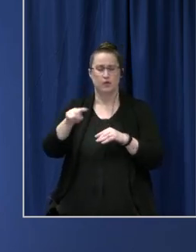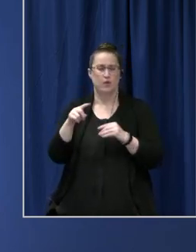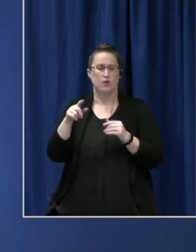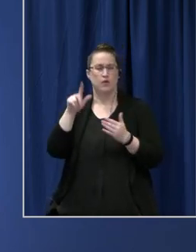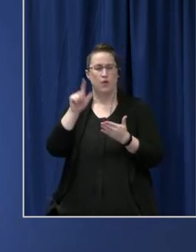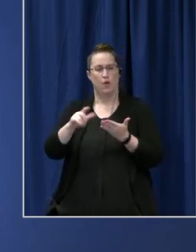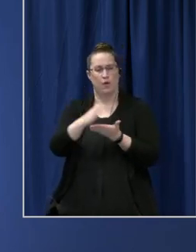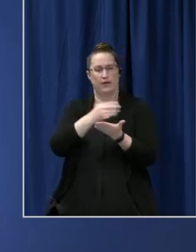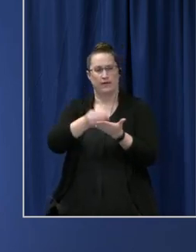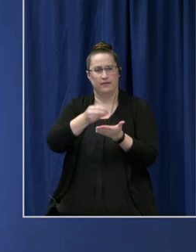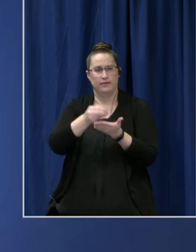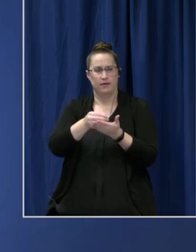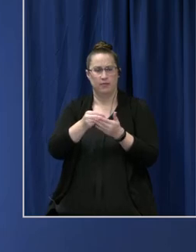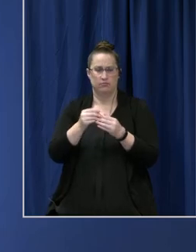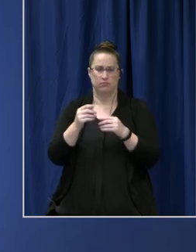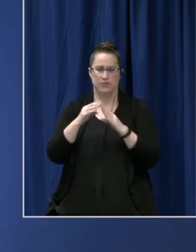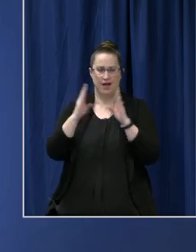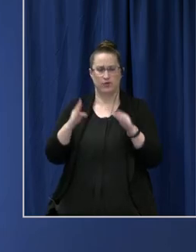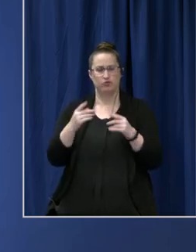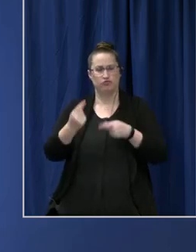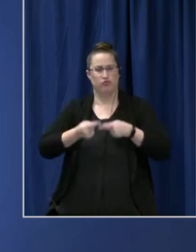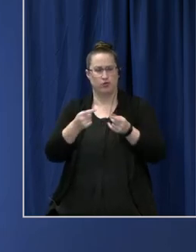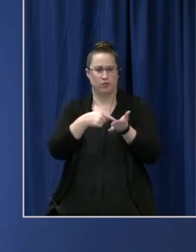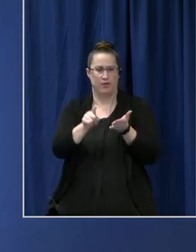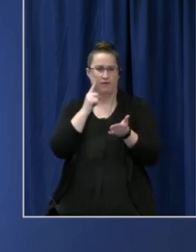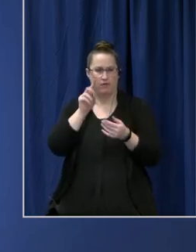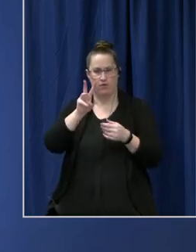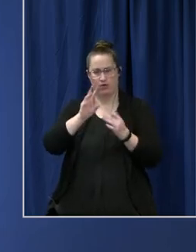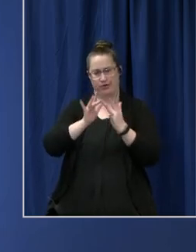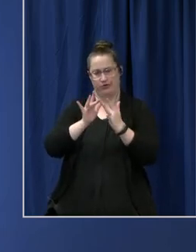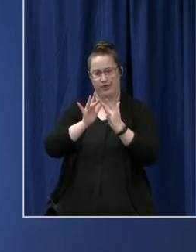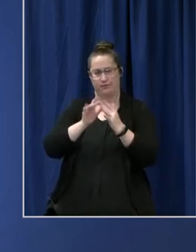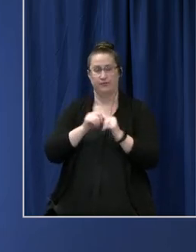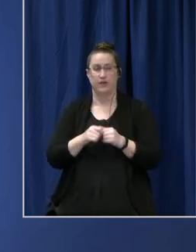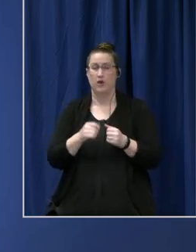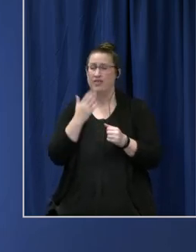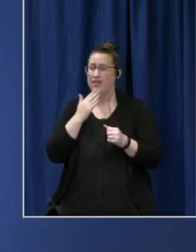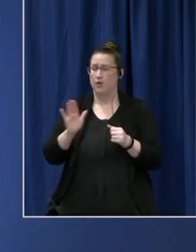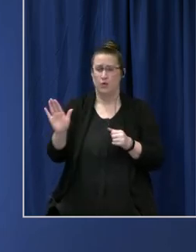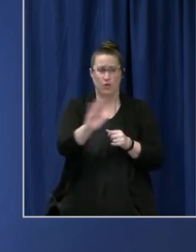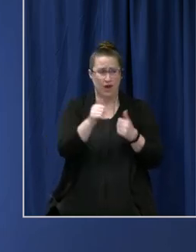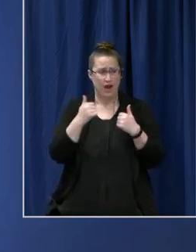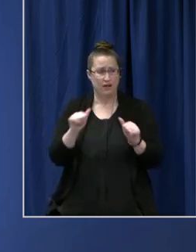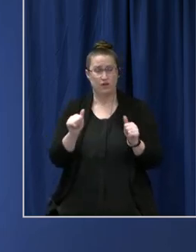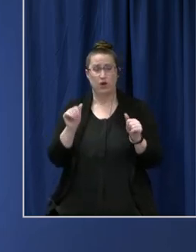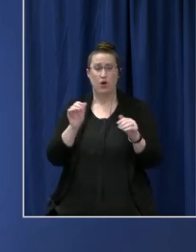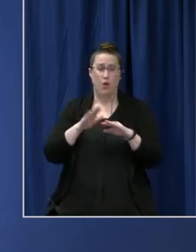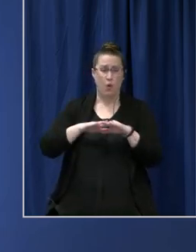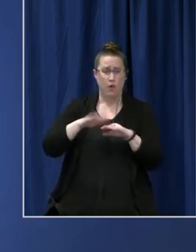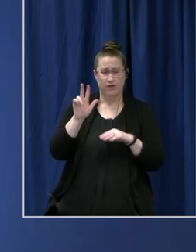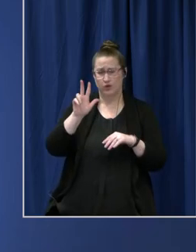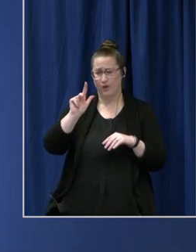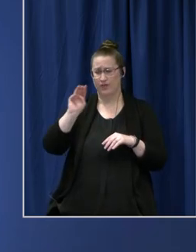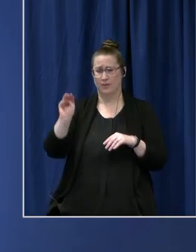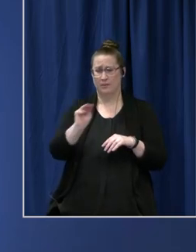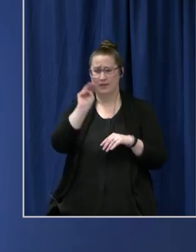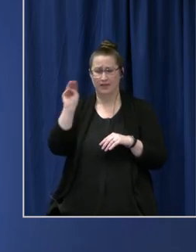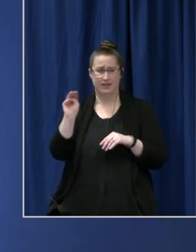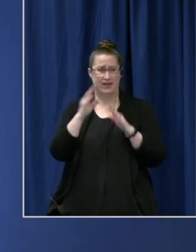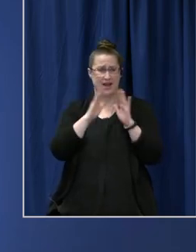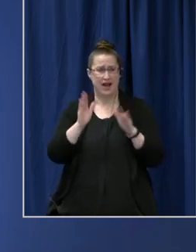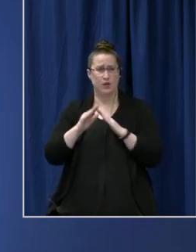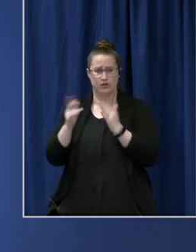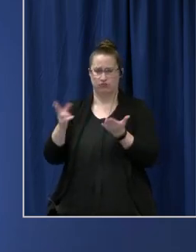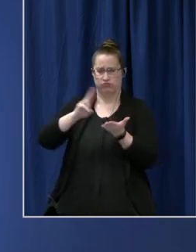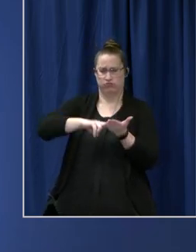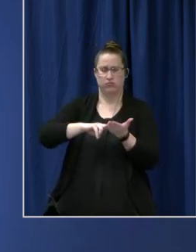pay for broadband service. And thanks in part to your efforts, more than 23 million households have enrolled in this historic